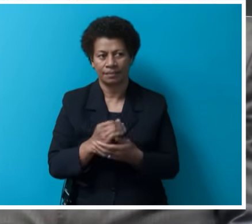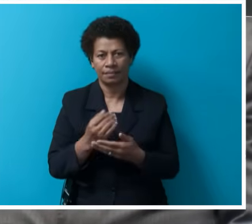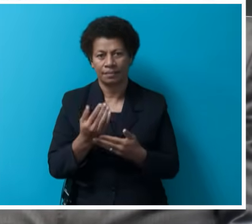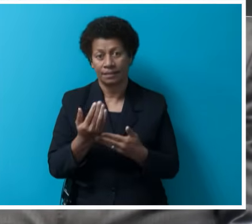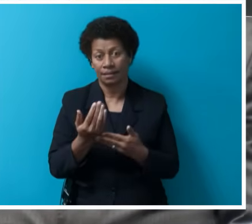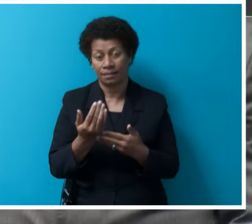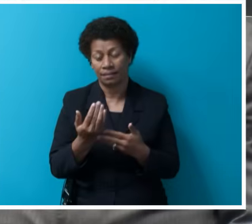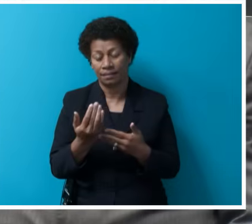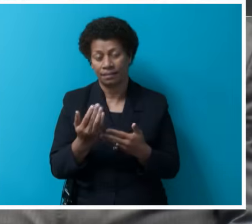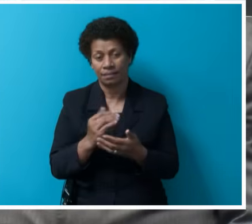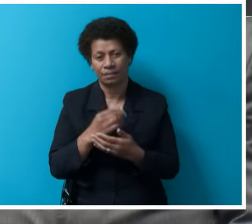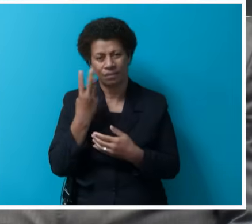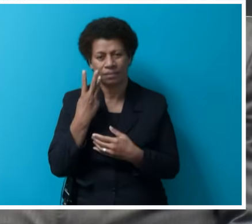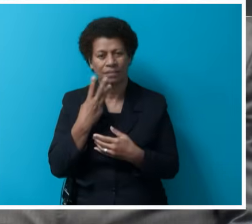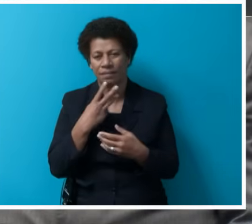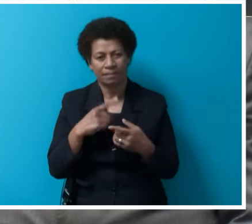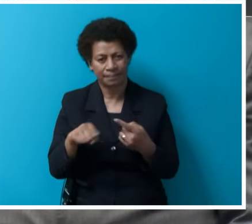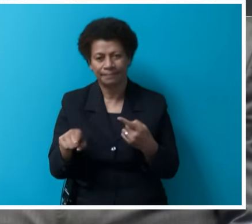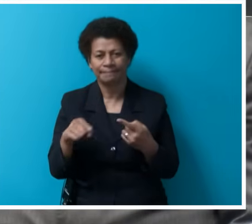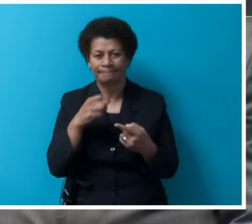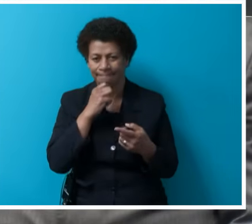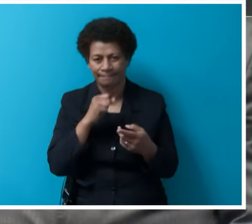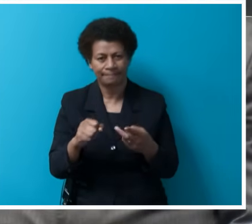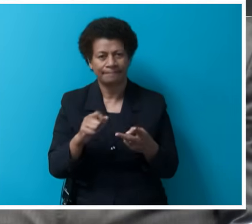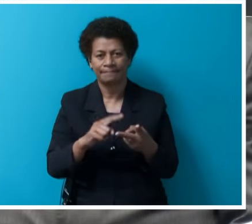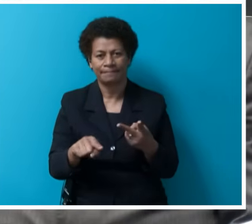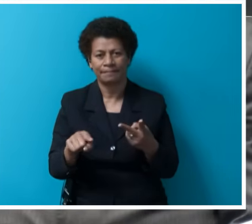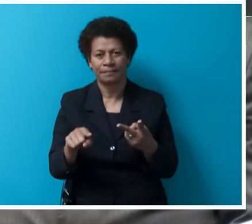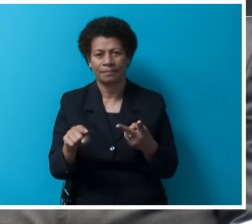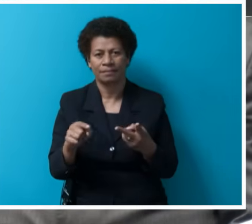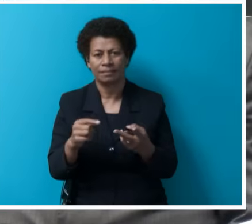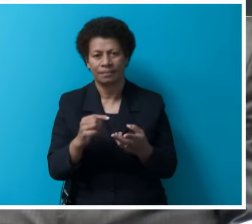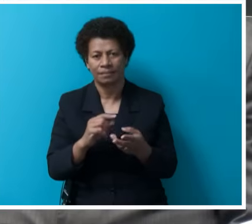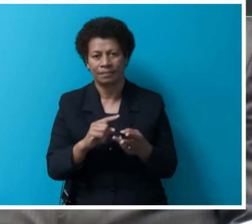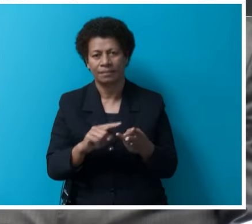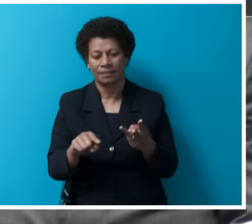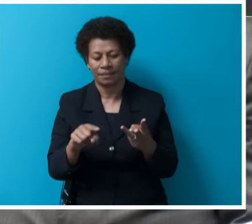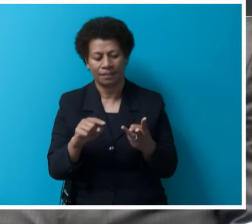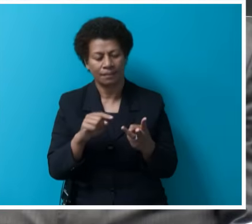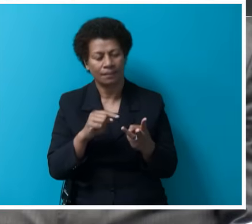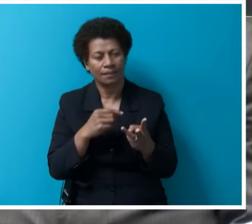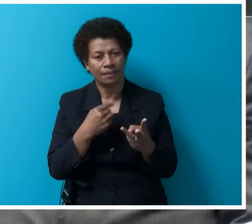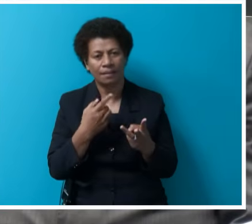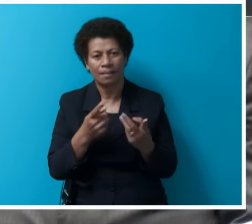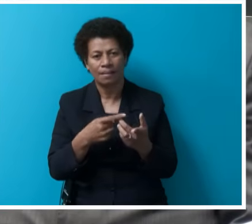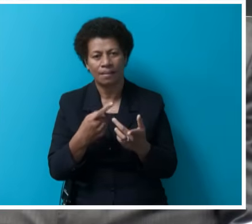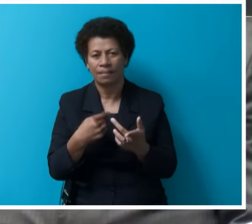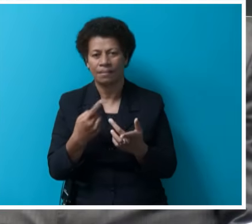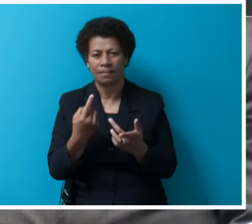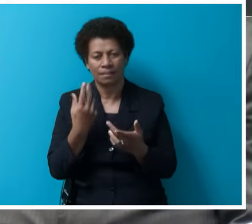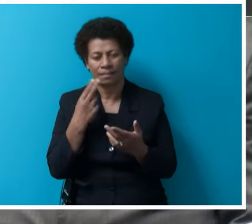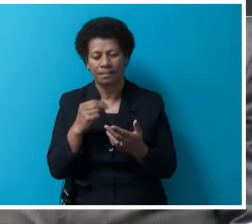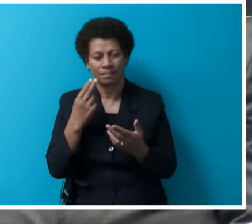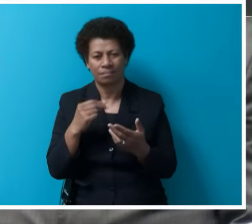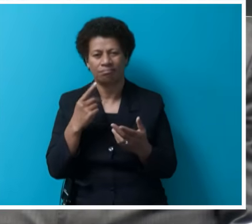Chand, Vasenai Vatiraveli, Jotame Yambaki Vitu, Jyoti Devi, Andre